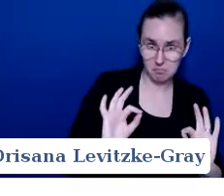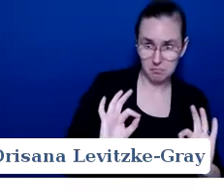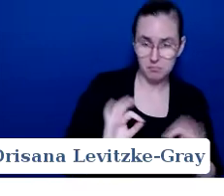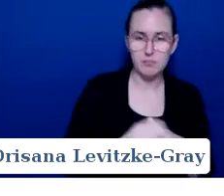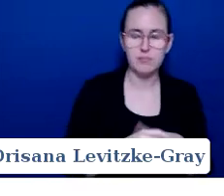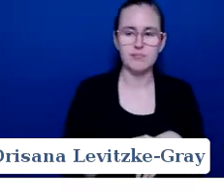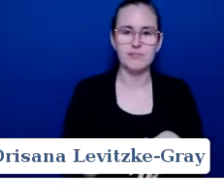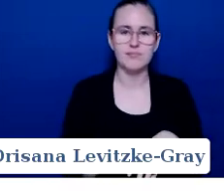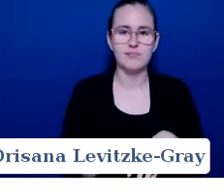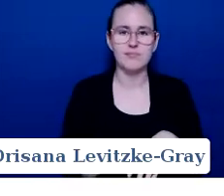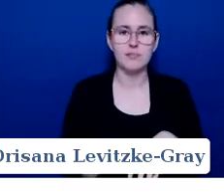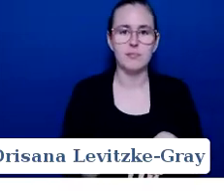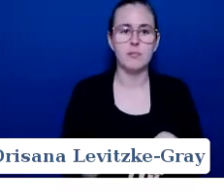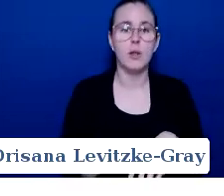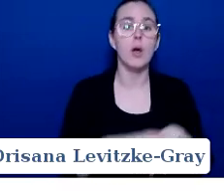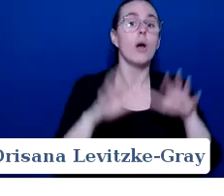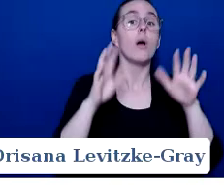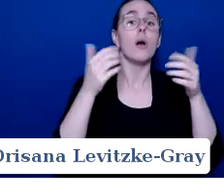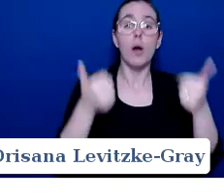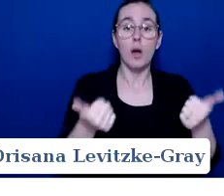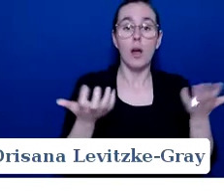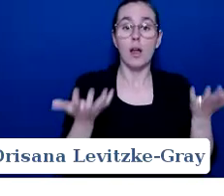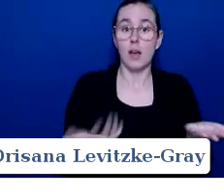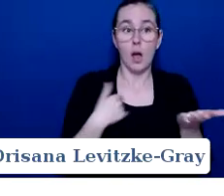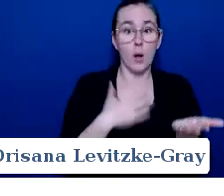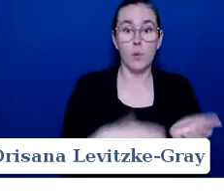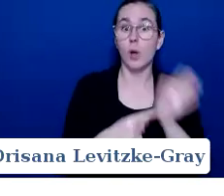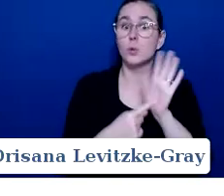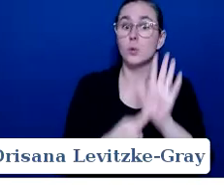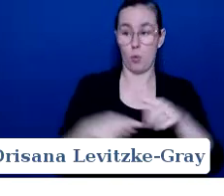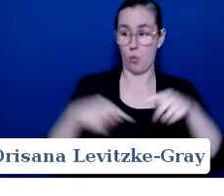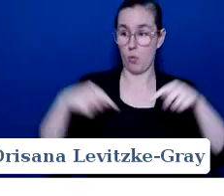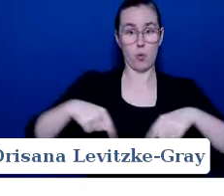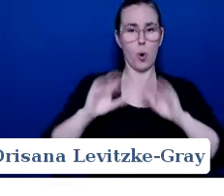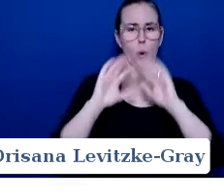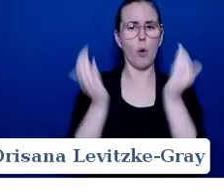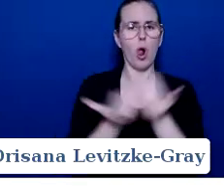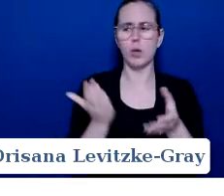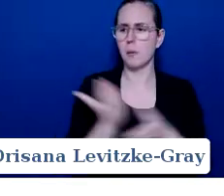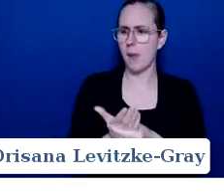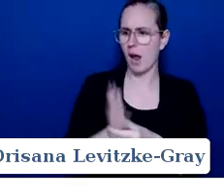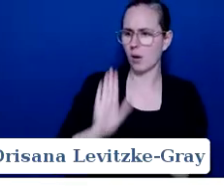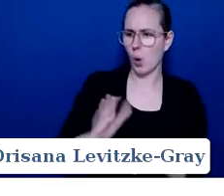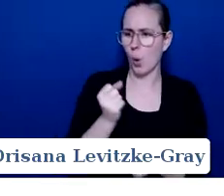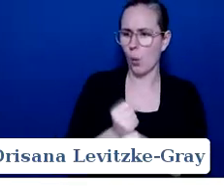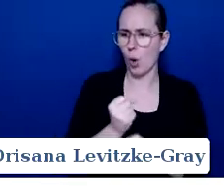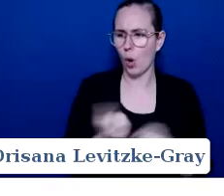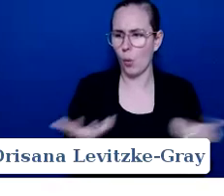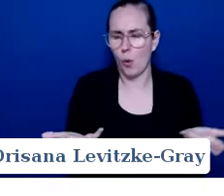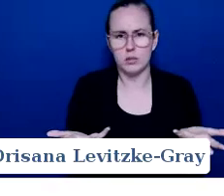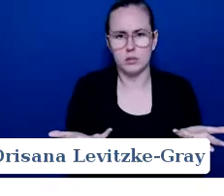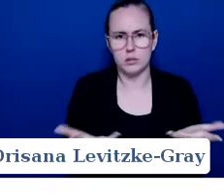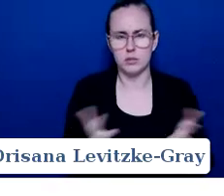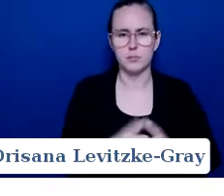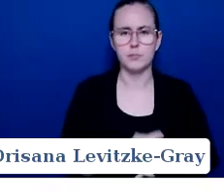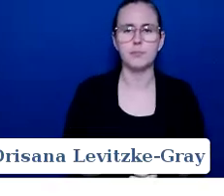examples how the World Bank is working on what Alexander called how to render the social registry more disability